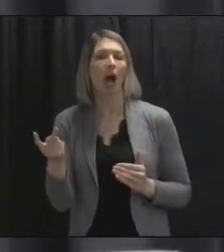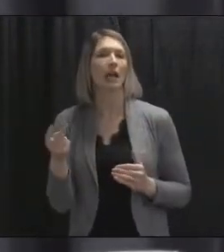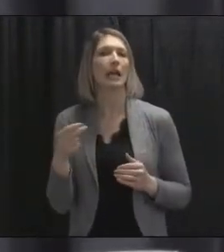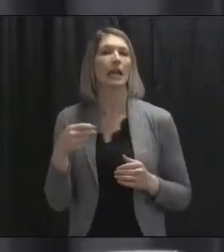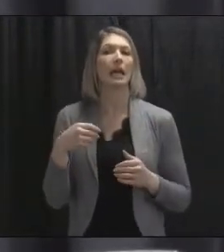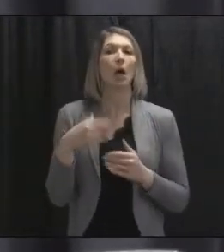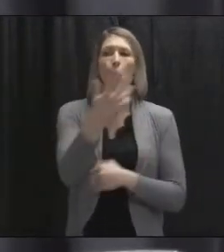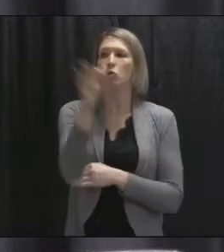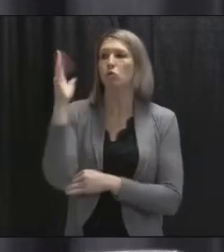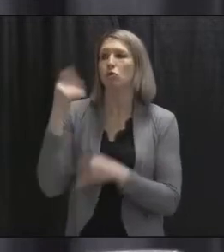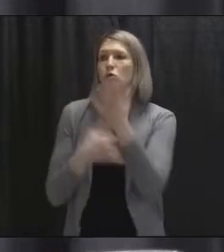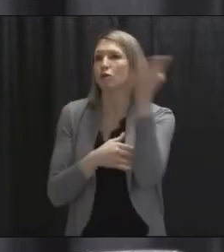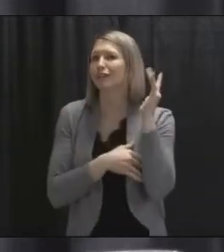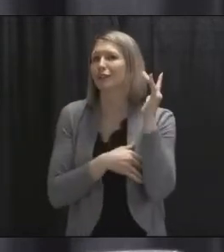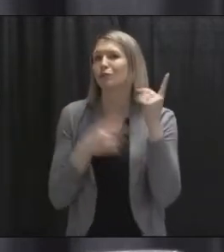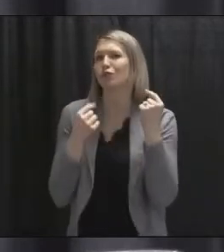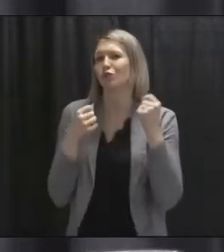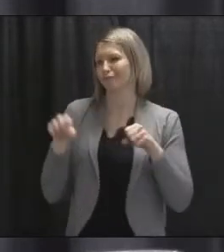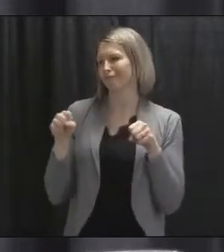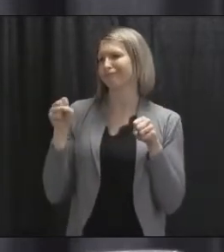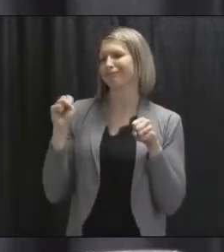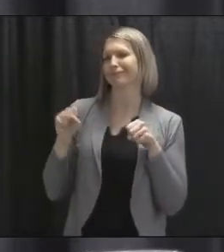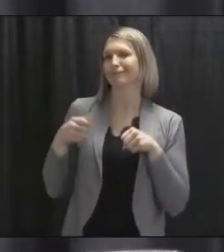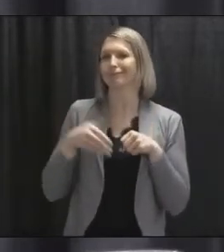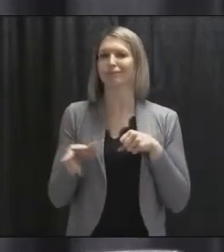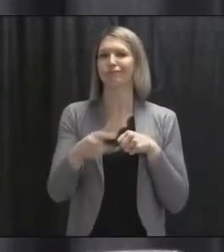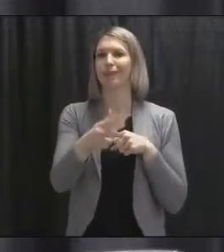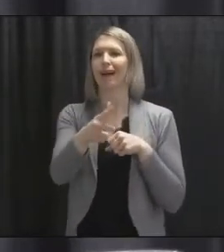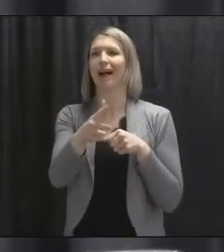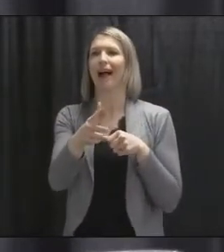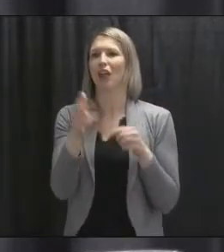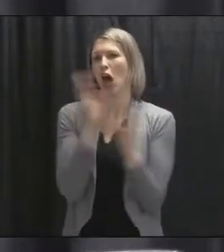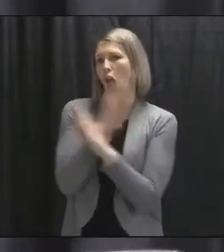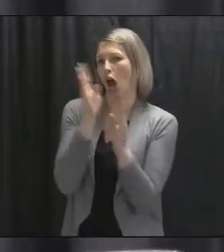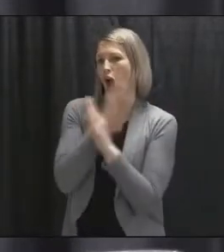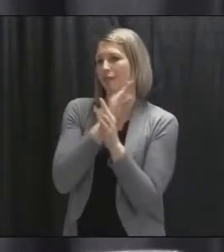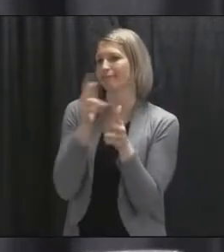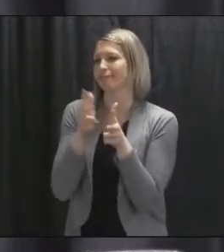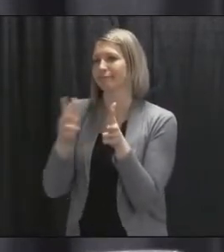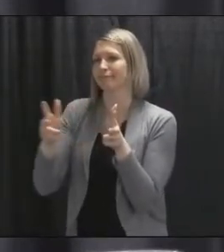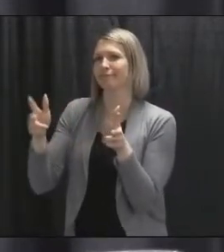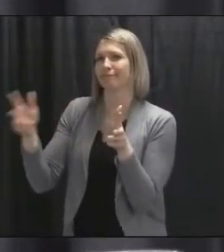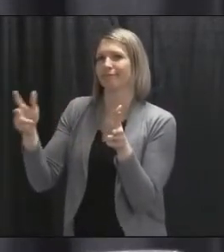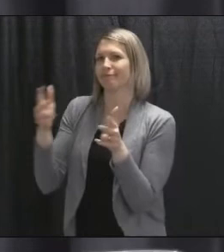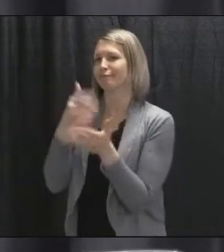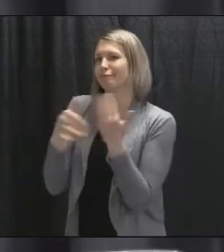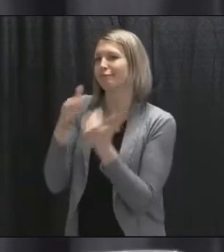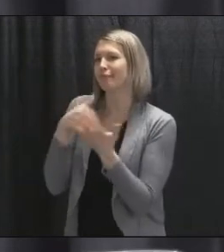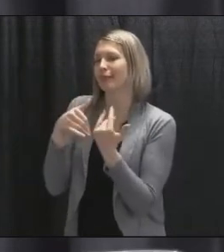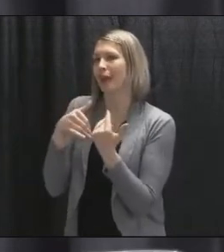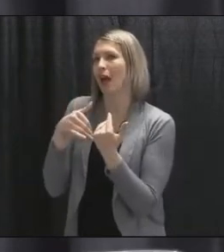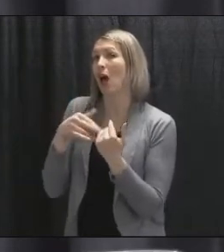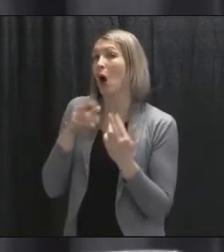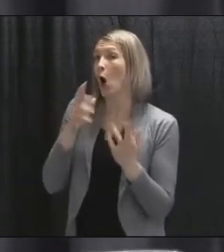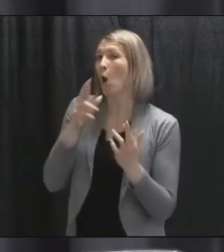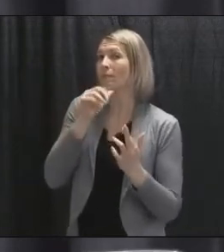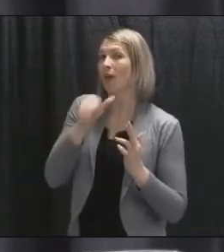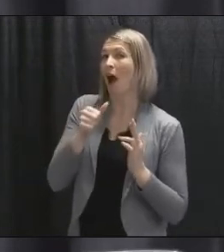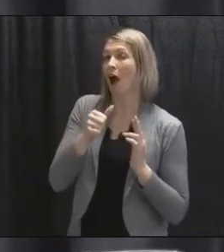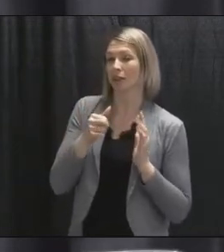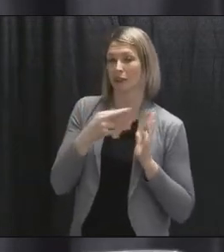distancing and abiding by the orders and rules, hoping to get away with it and look for loopholes. From